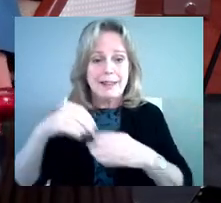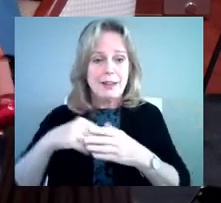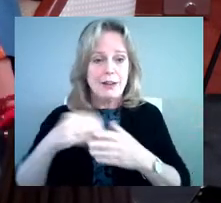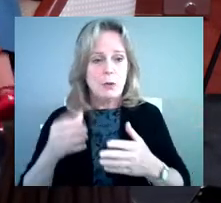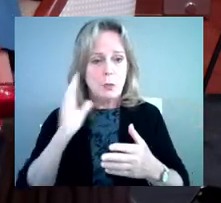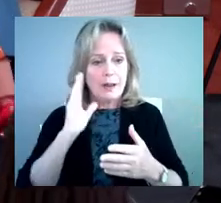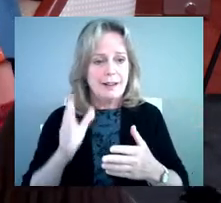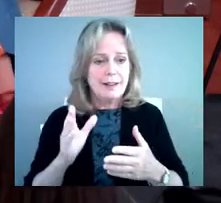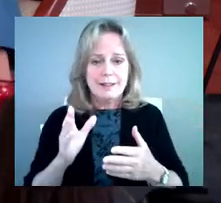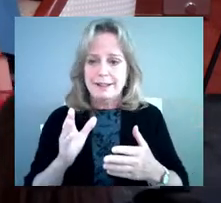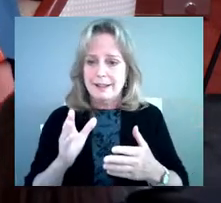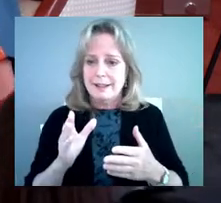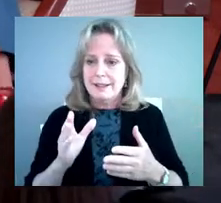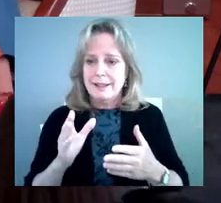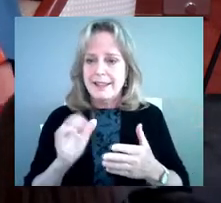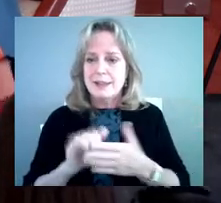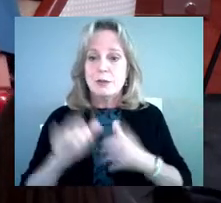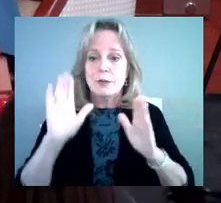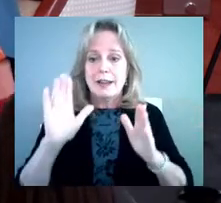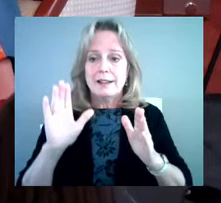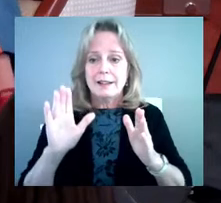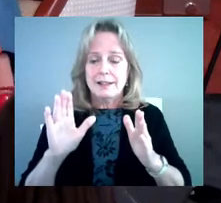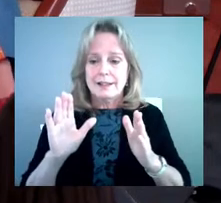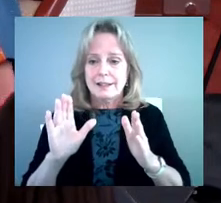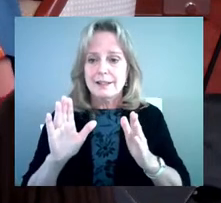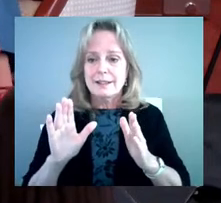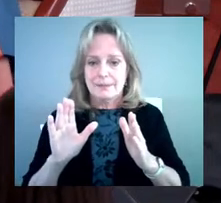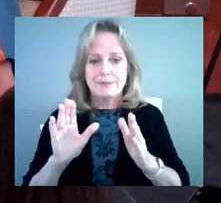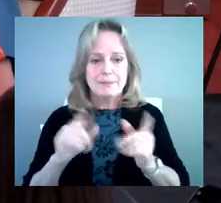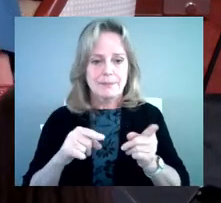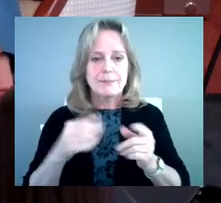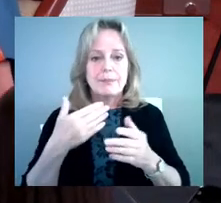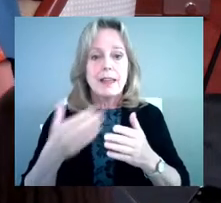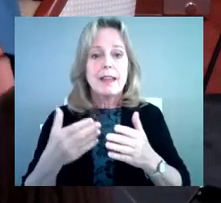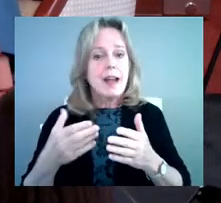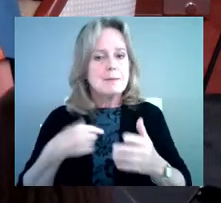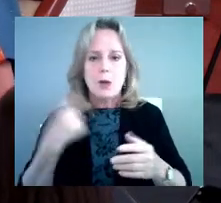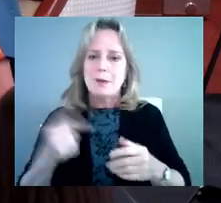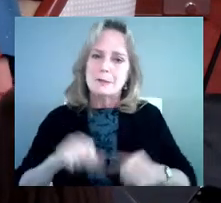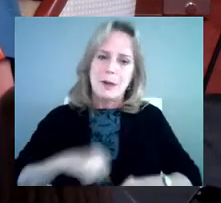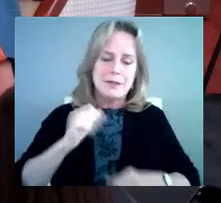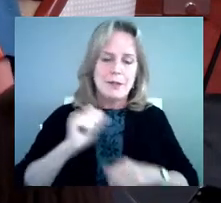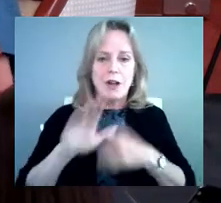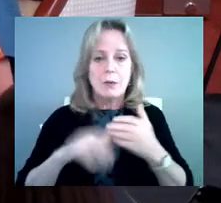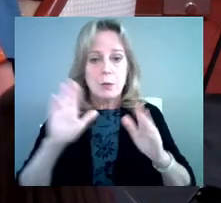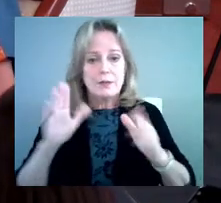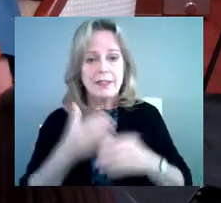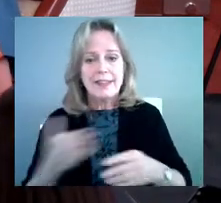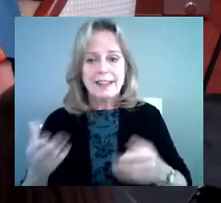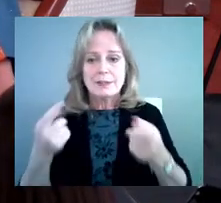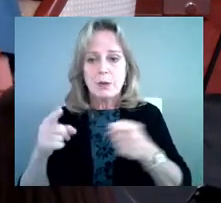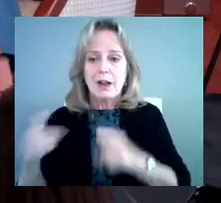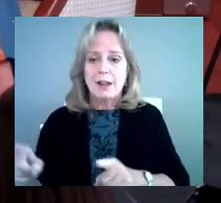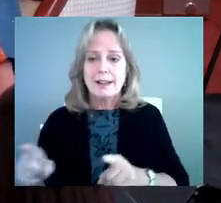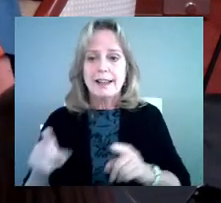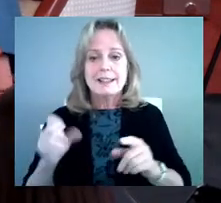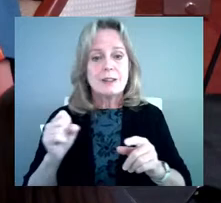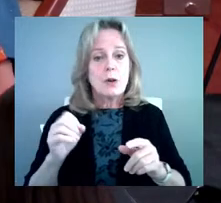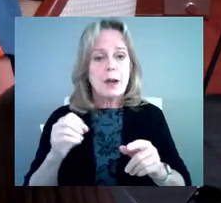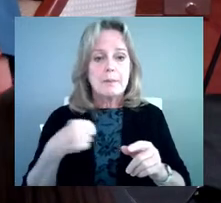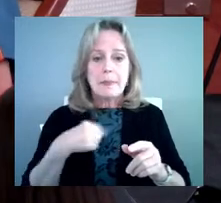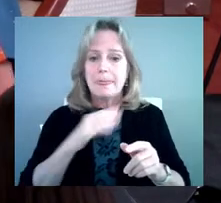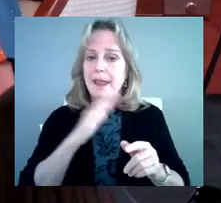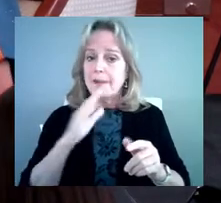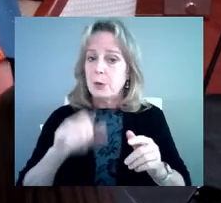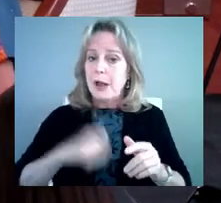to. That's a great honor. I didn't expect that. But I'm just always proud of all the wonderful things going on. And I am never